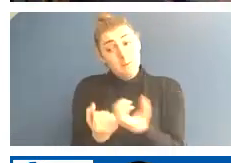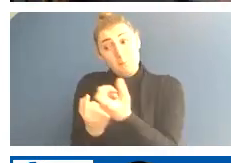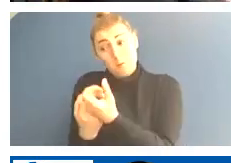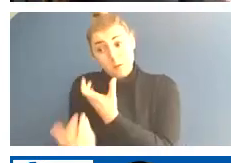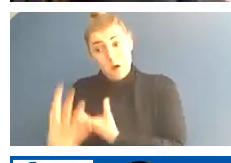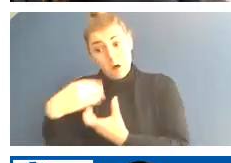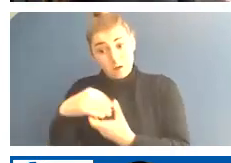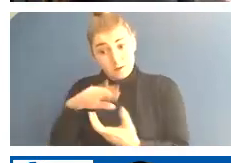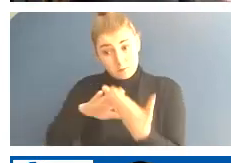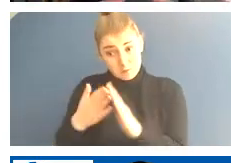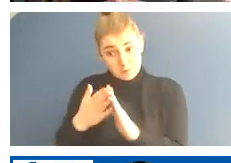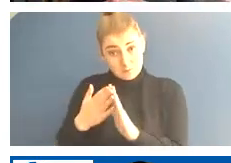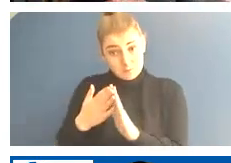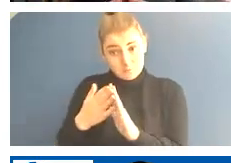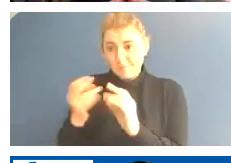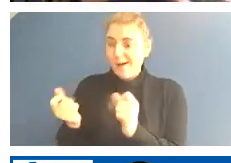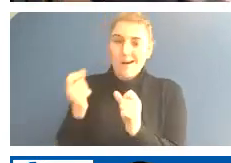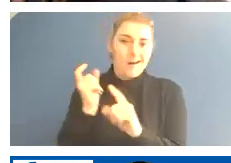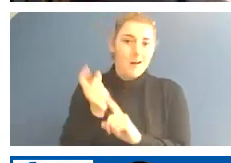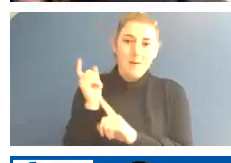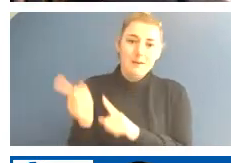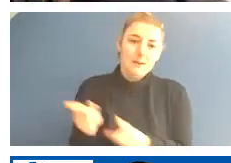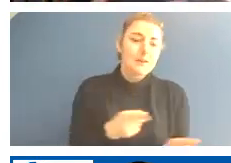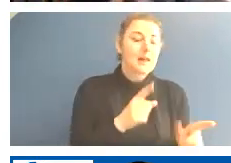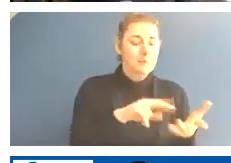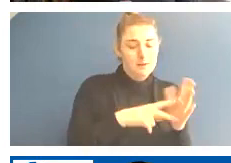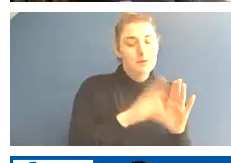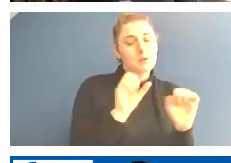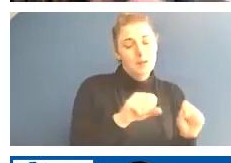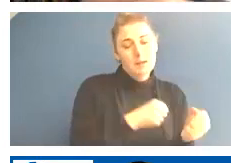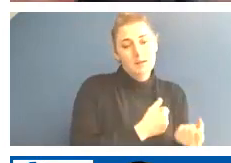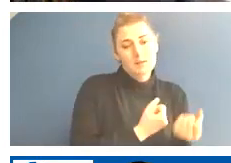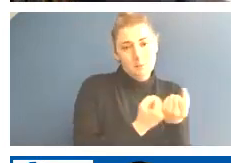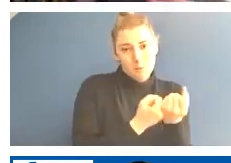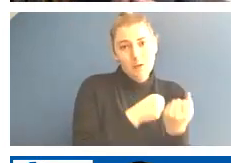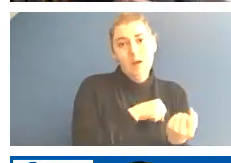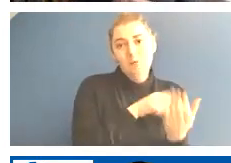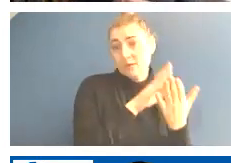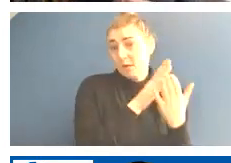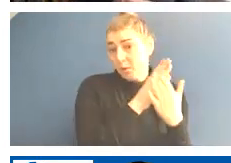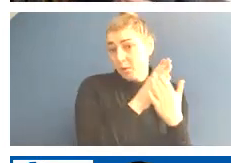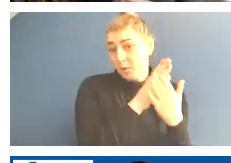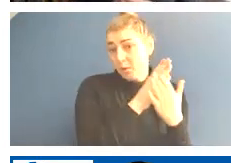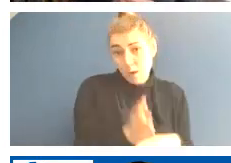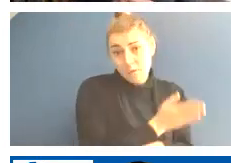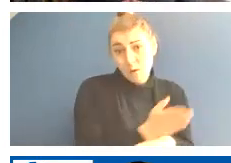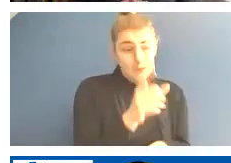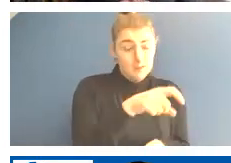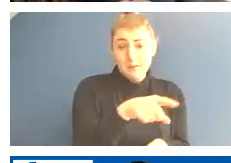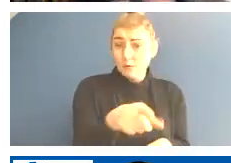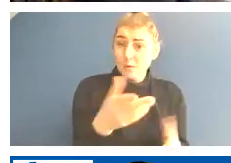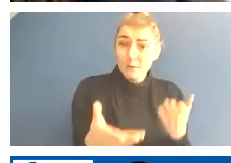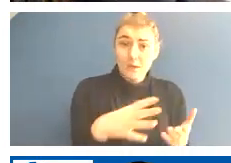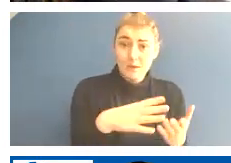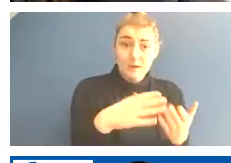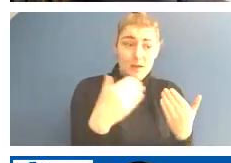community by a default, you can support and address a wide variety of the needs that you may find